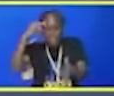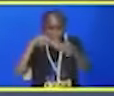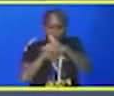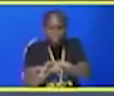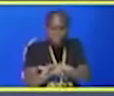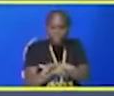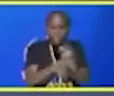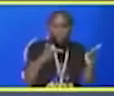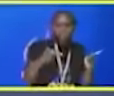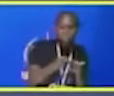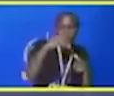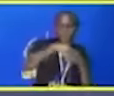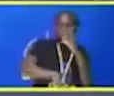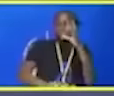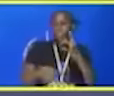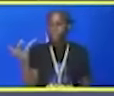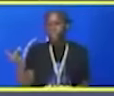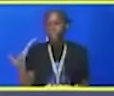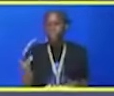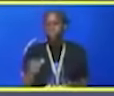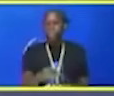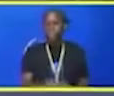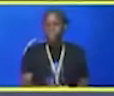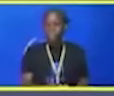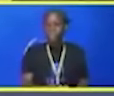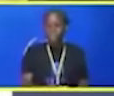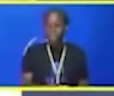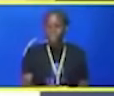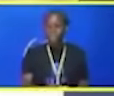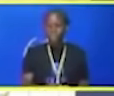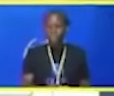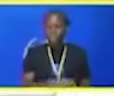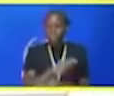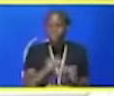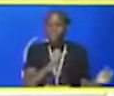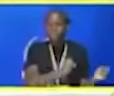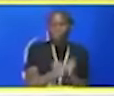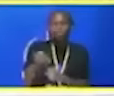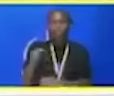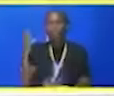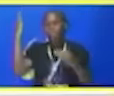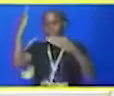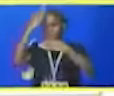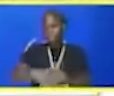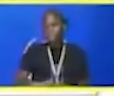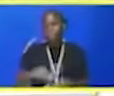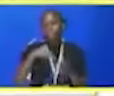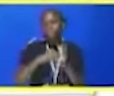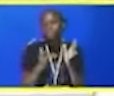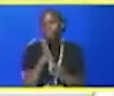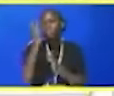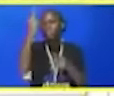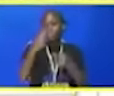a consecration upon Ghana and no power of darkness in the name of Jesus Christ